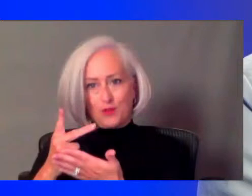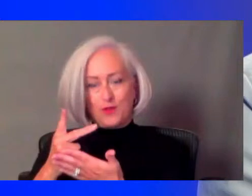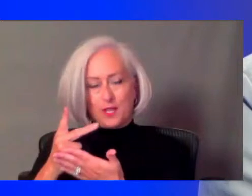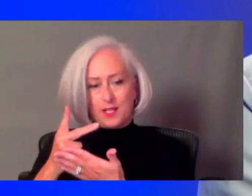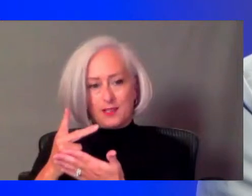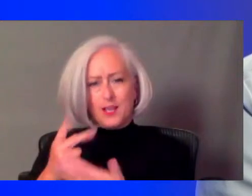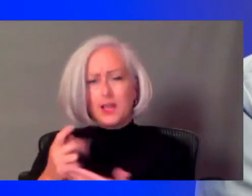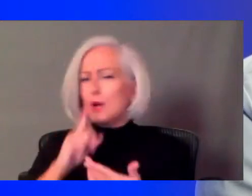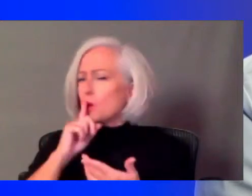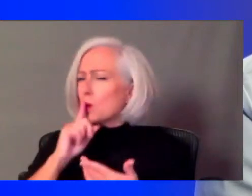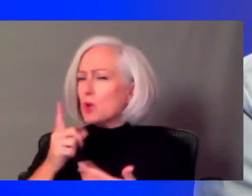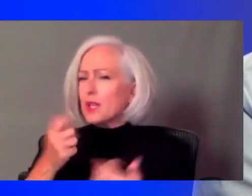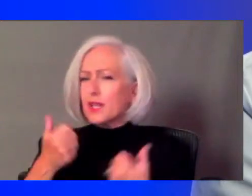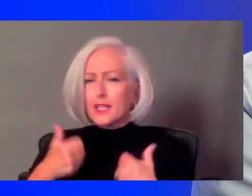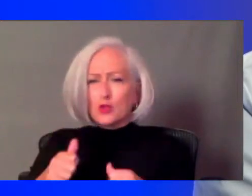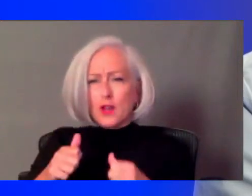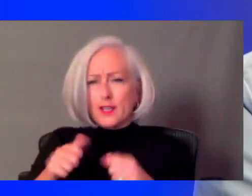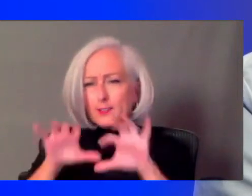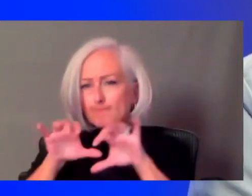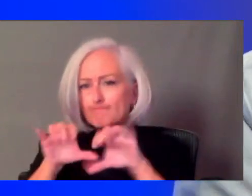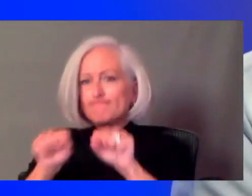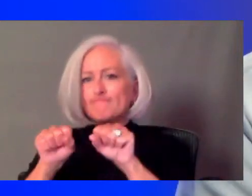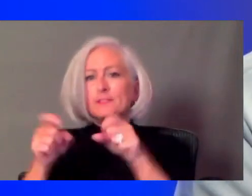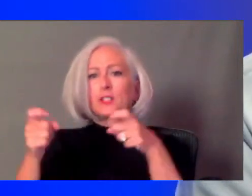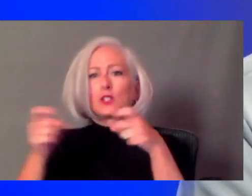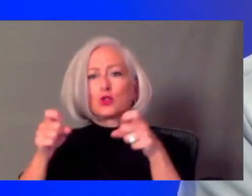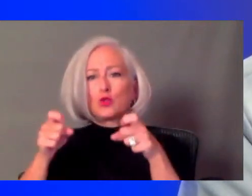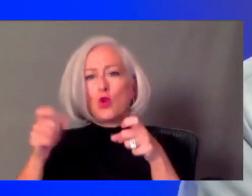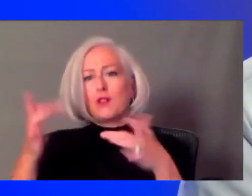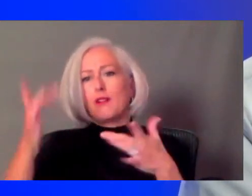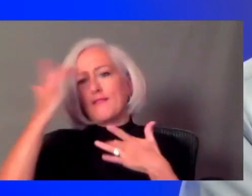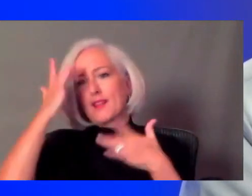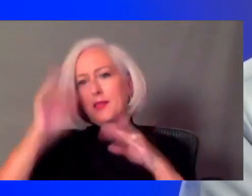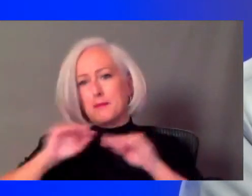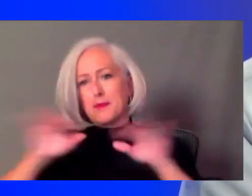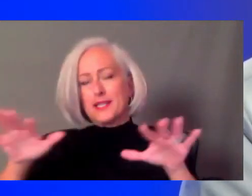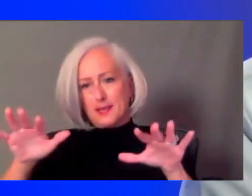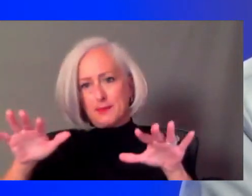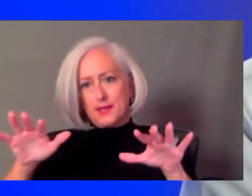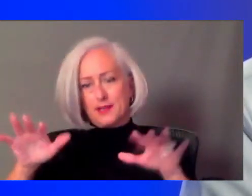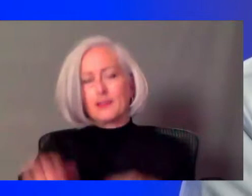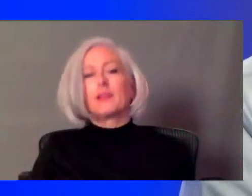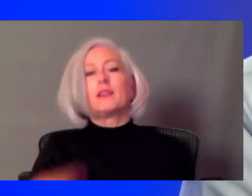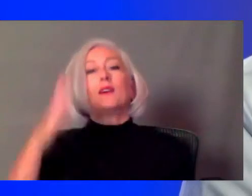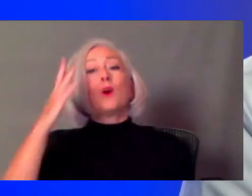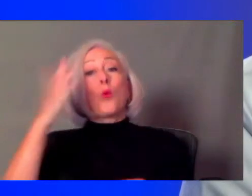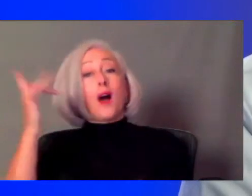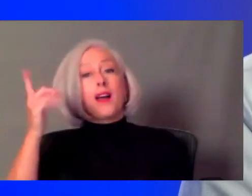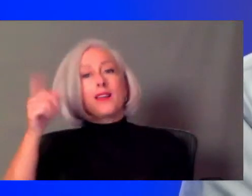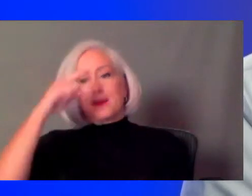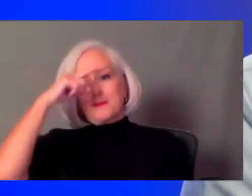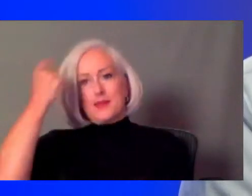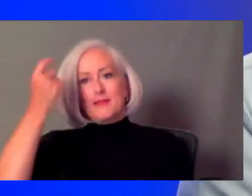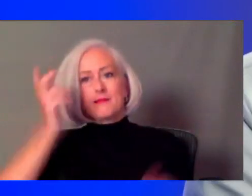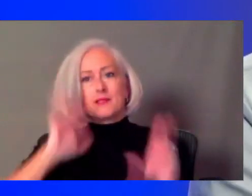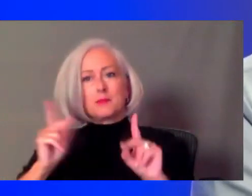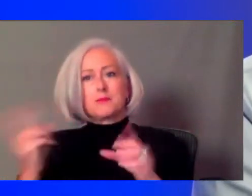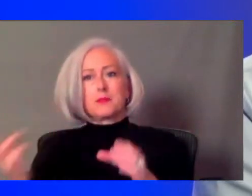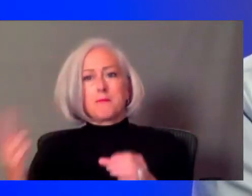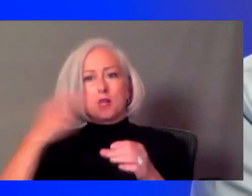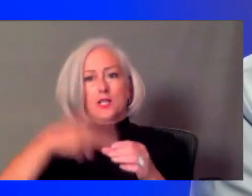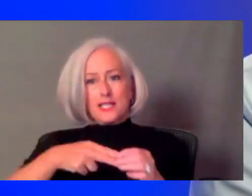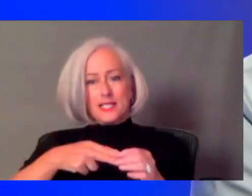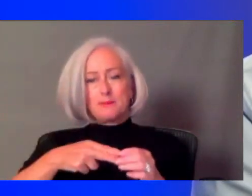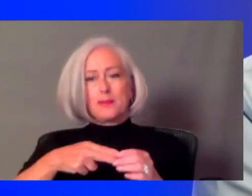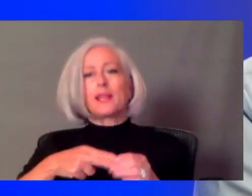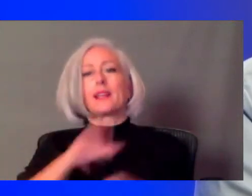hands, if you're able to participate in one of our clinical trials, it really contributes to our knowledge in advancing the science so we can get